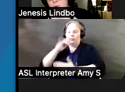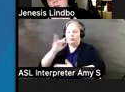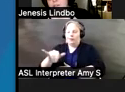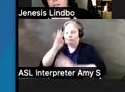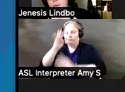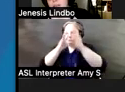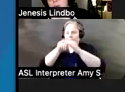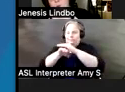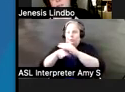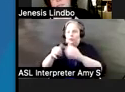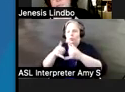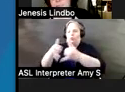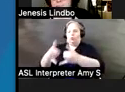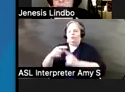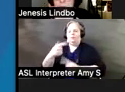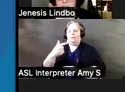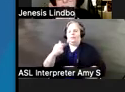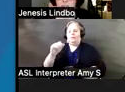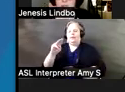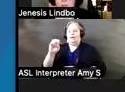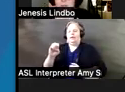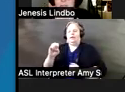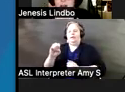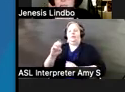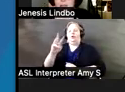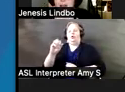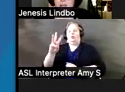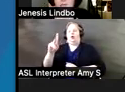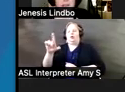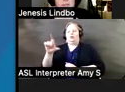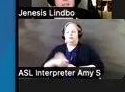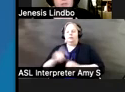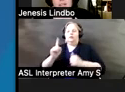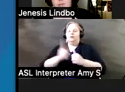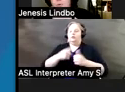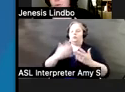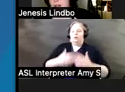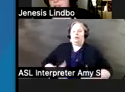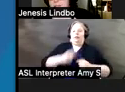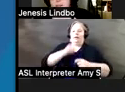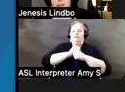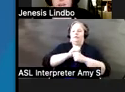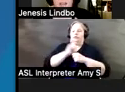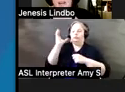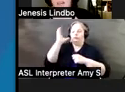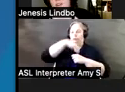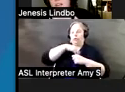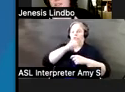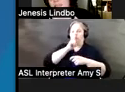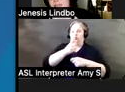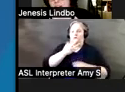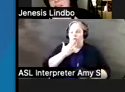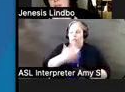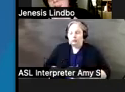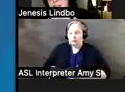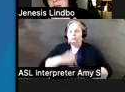Accessibility Awards from the Game Awards. So first off, we have Life is Strange, True Colors. The cost